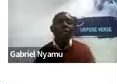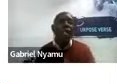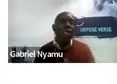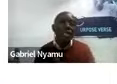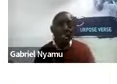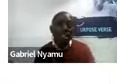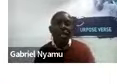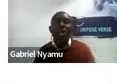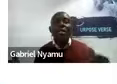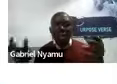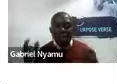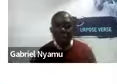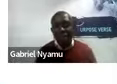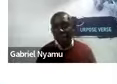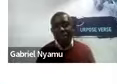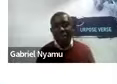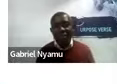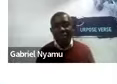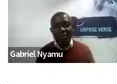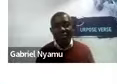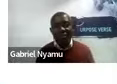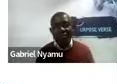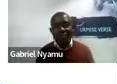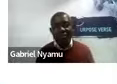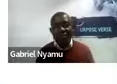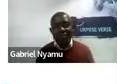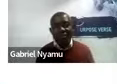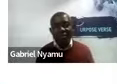components they show interest in still within the organization.